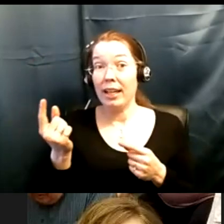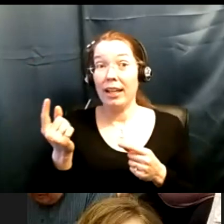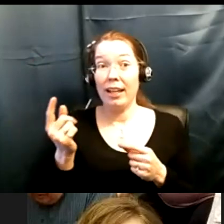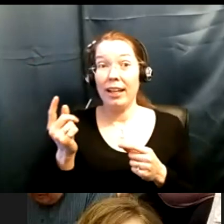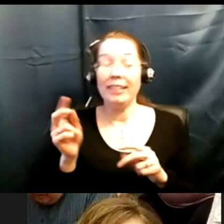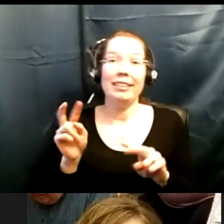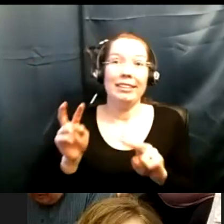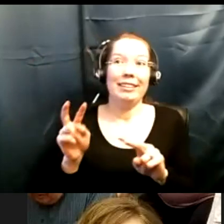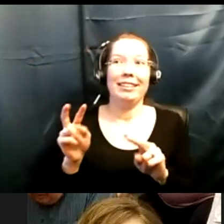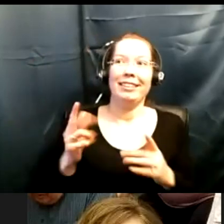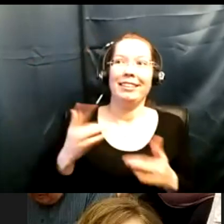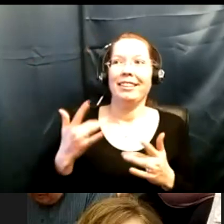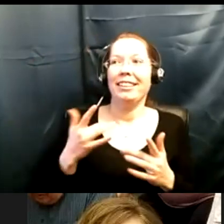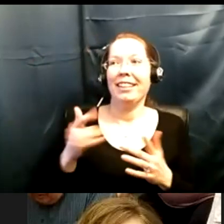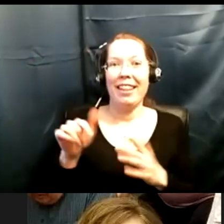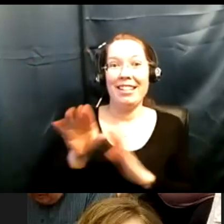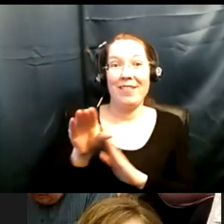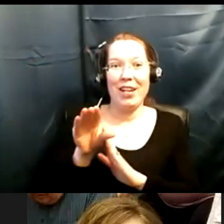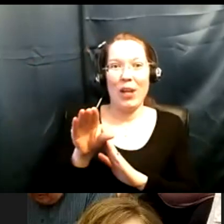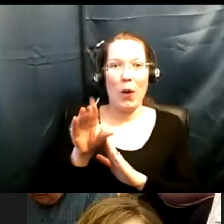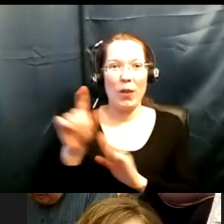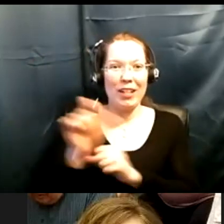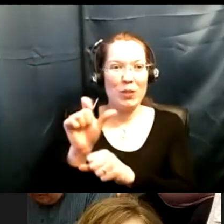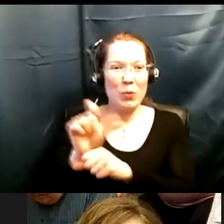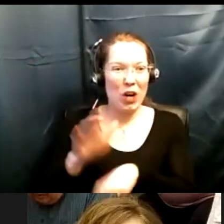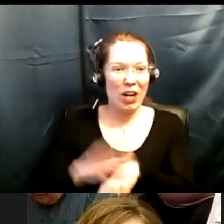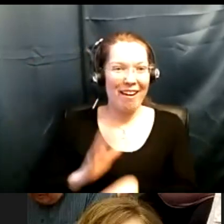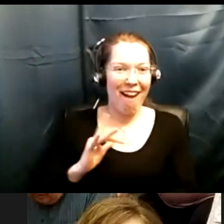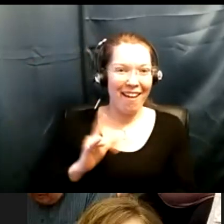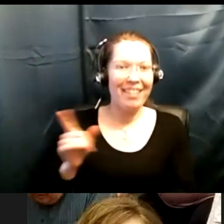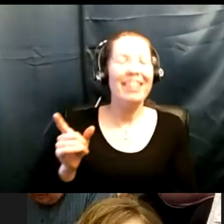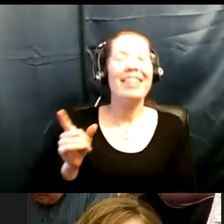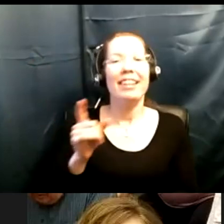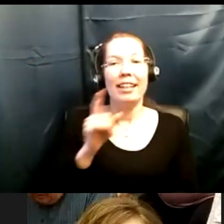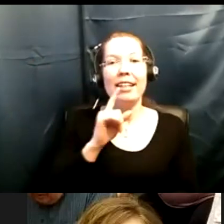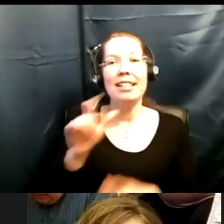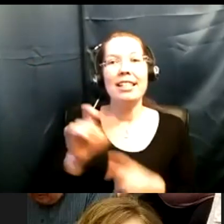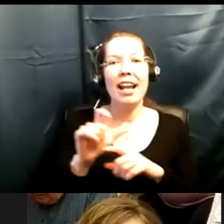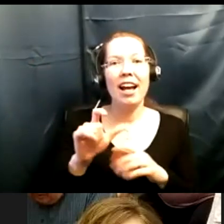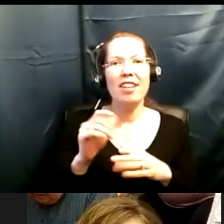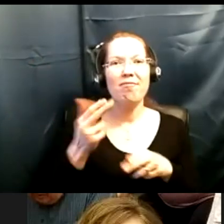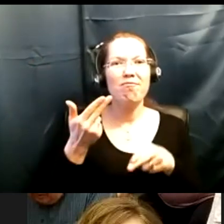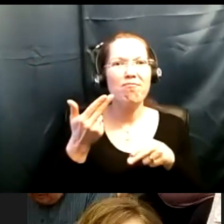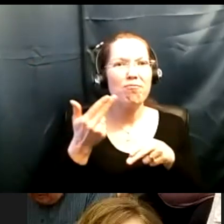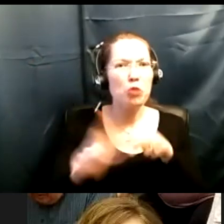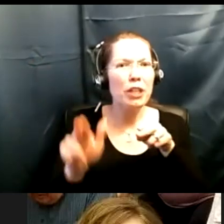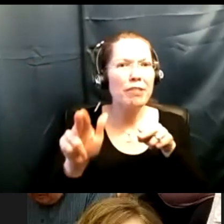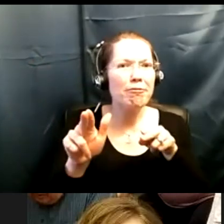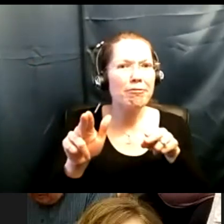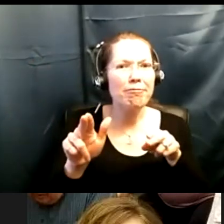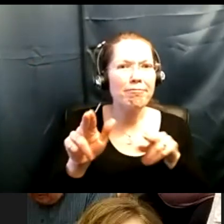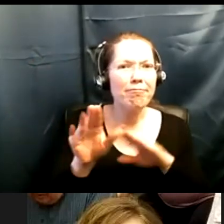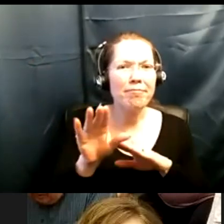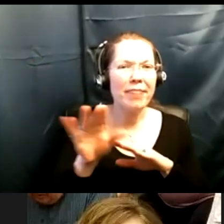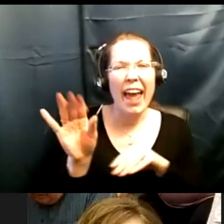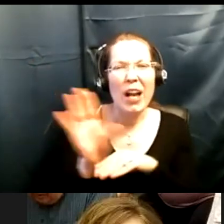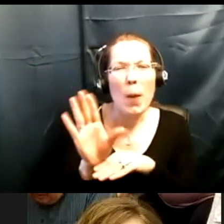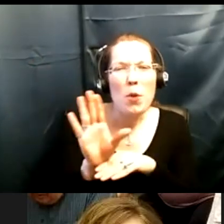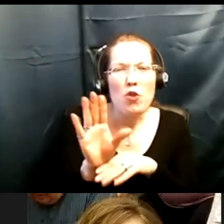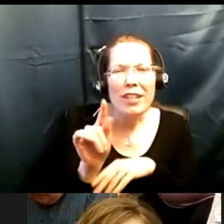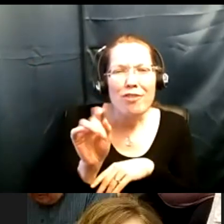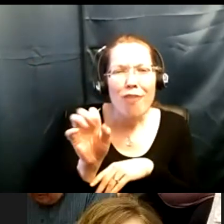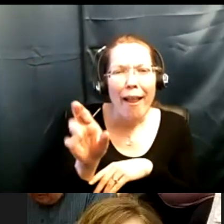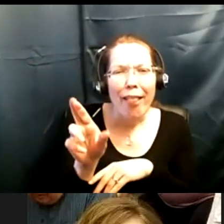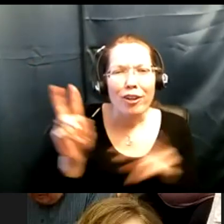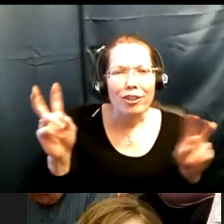of this video that he's working on is he did a little trailer. So this is going to be like a movie trailer.